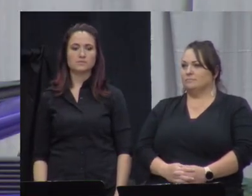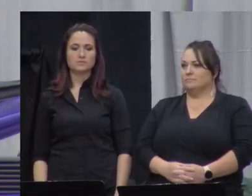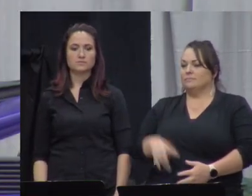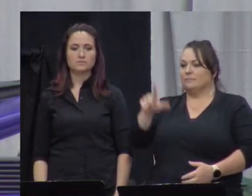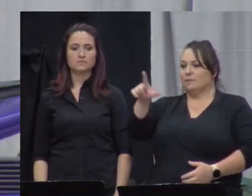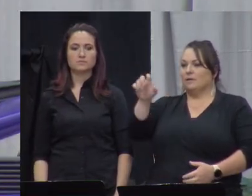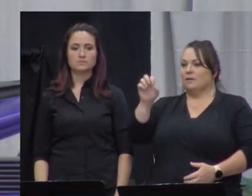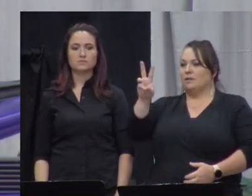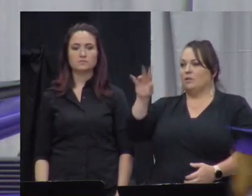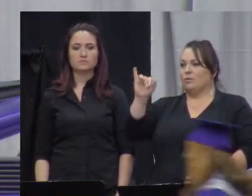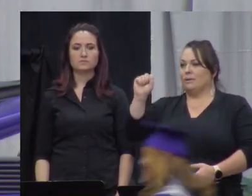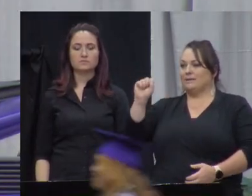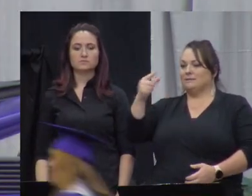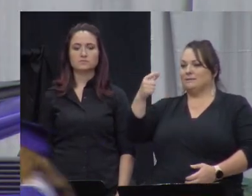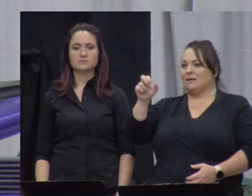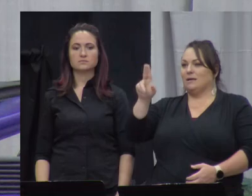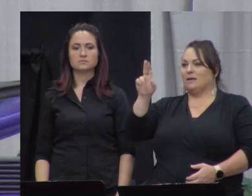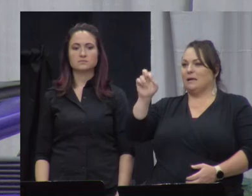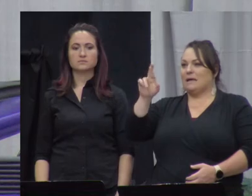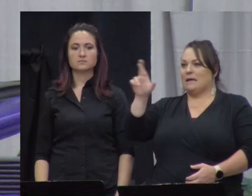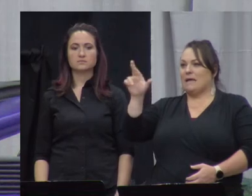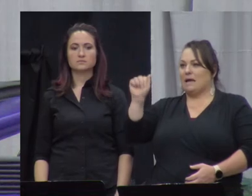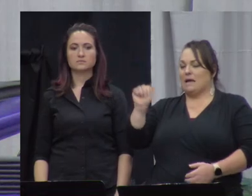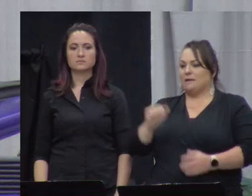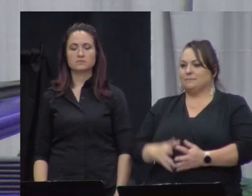Luis Guerra.